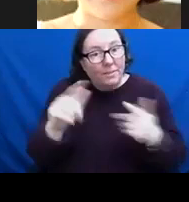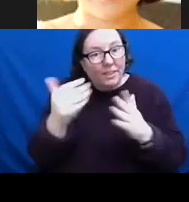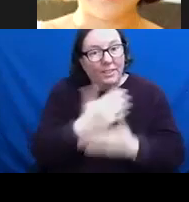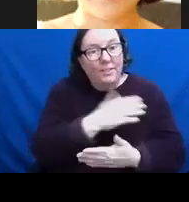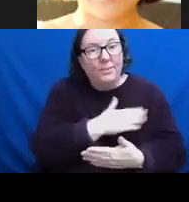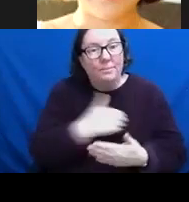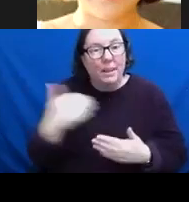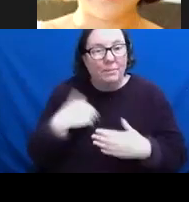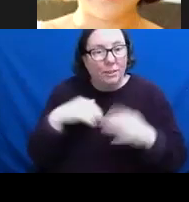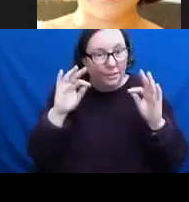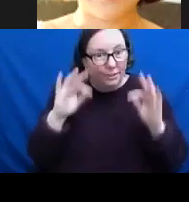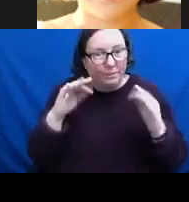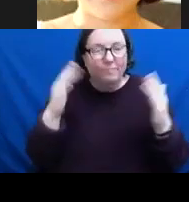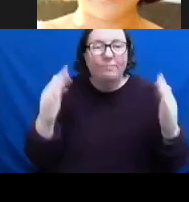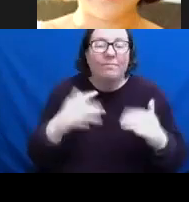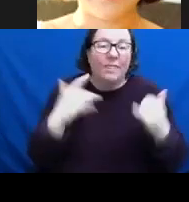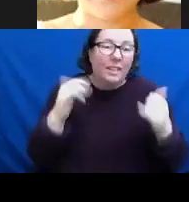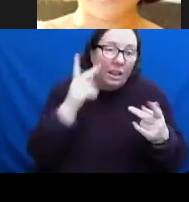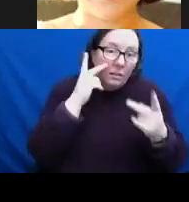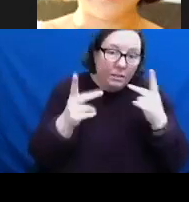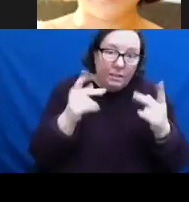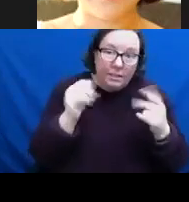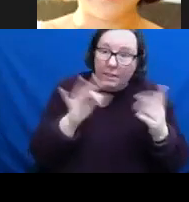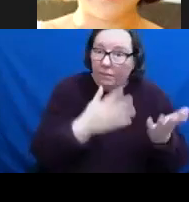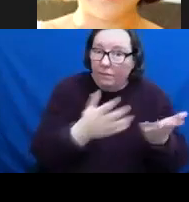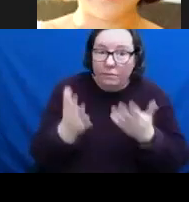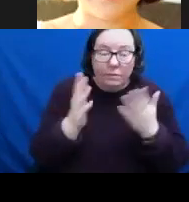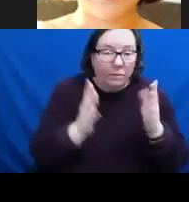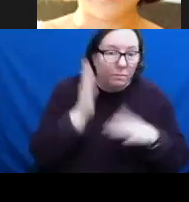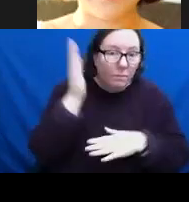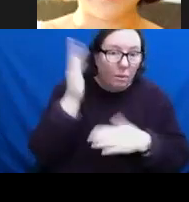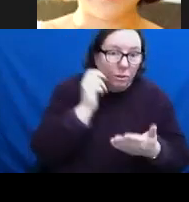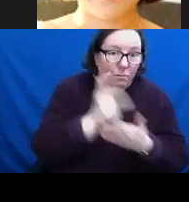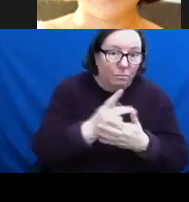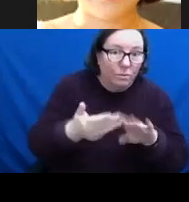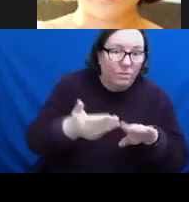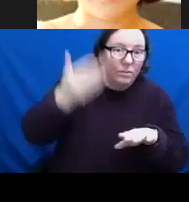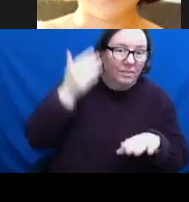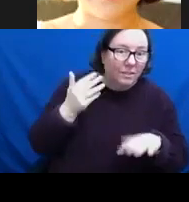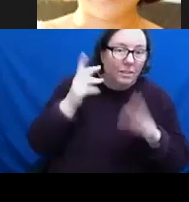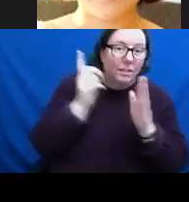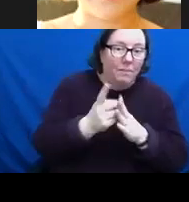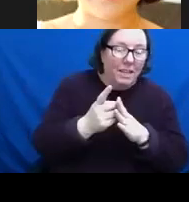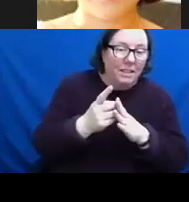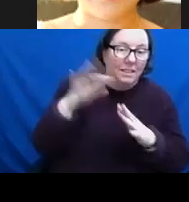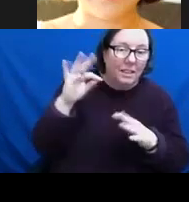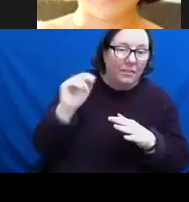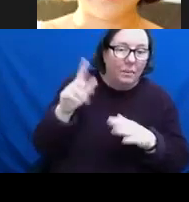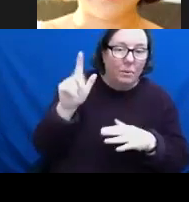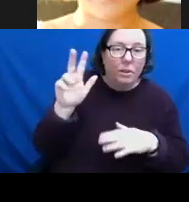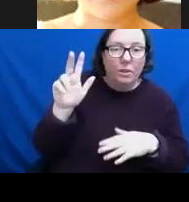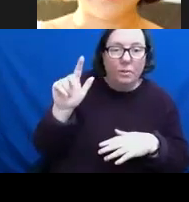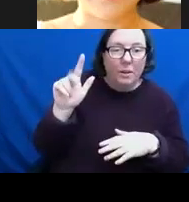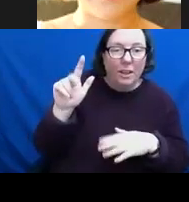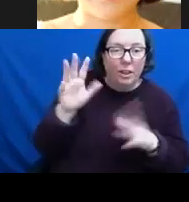I would like to now see if we could have a motion to approve the minutes of the February 23rd